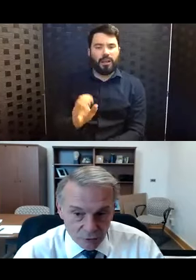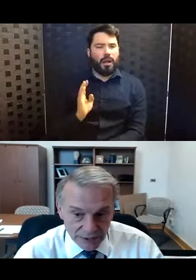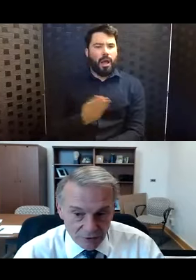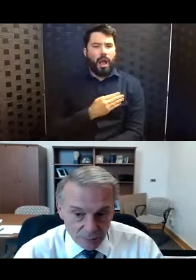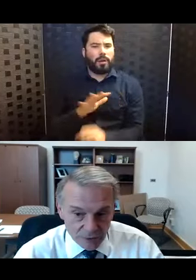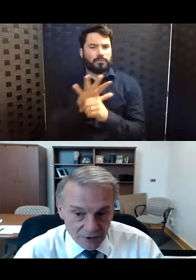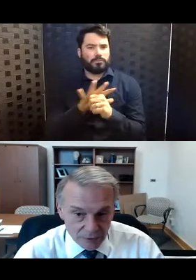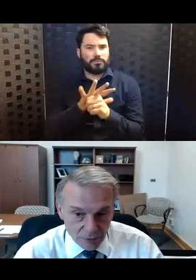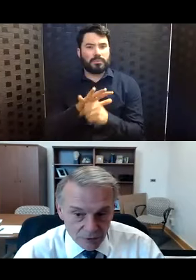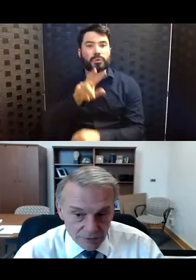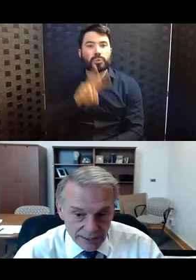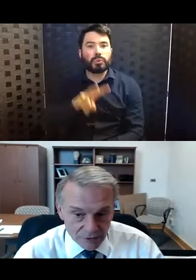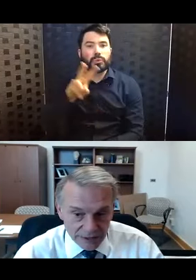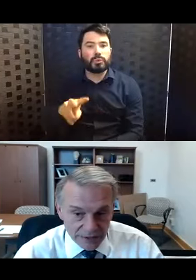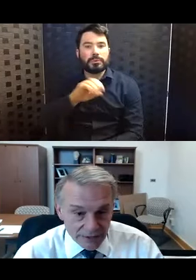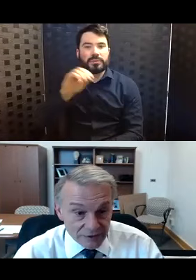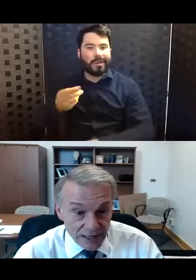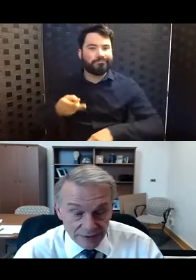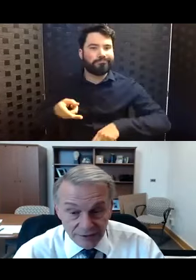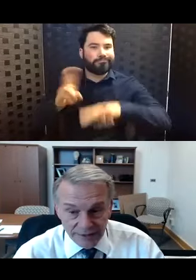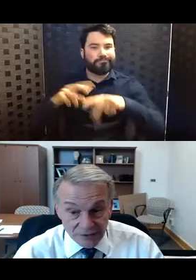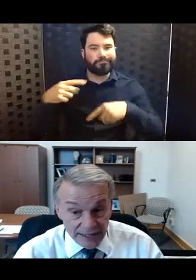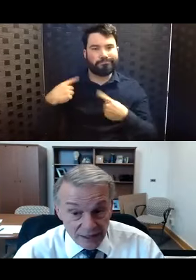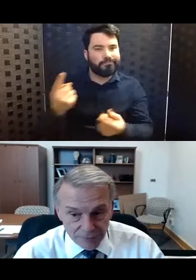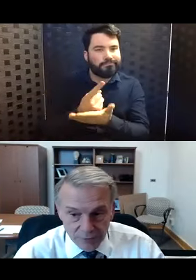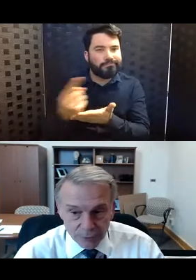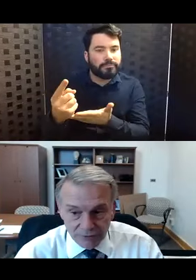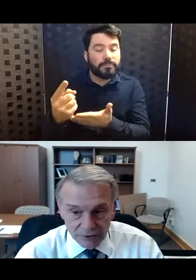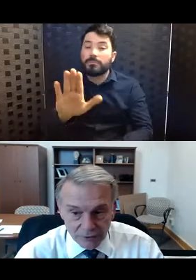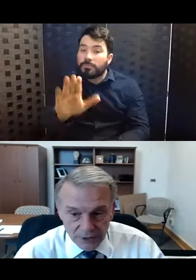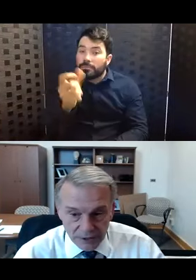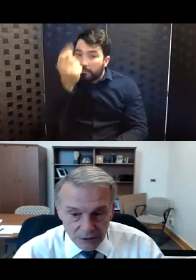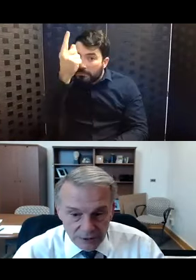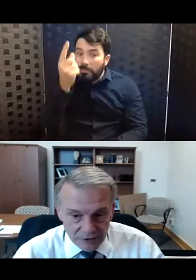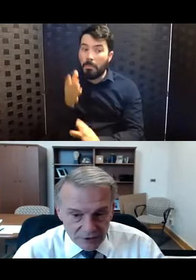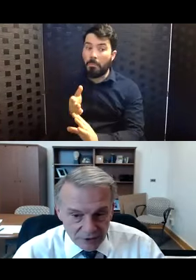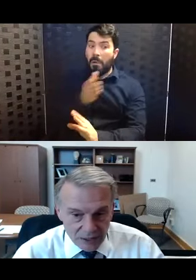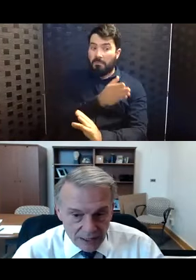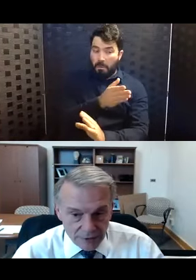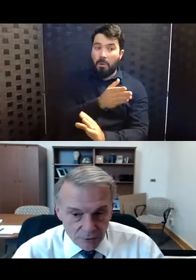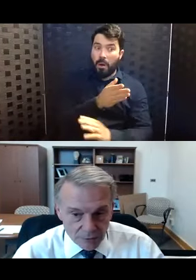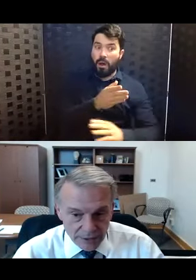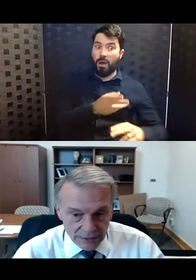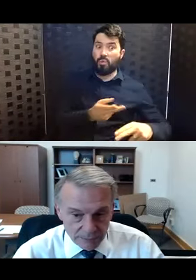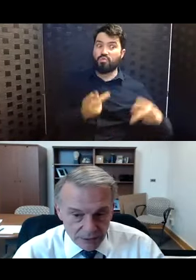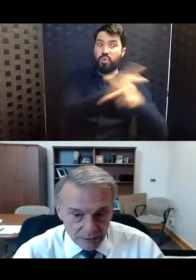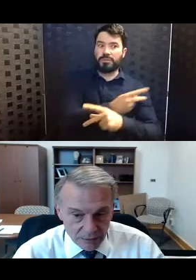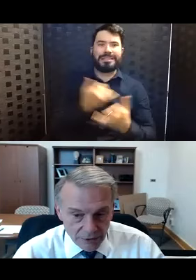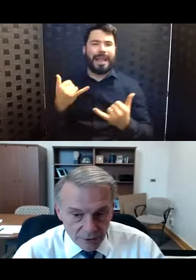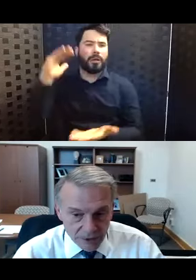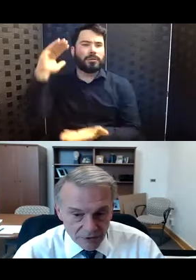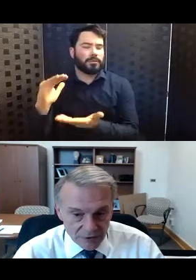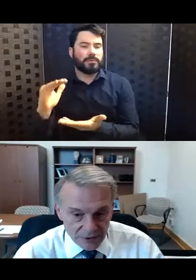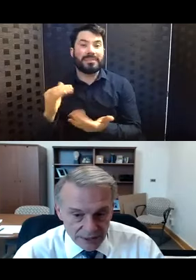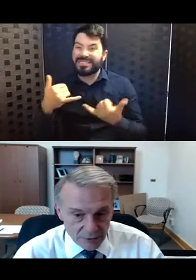been a 22% growth over last week. Now that's down from the previous week, but it's still a high growth rate. But